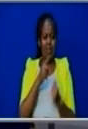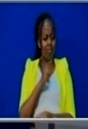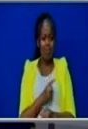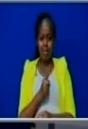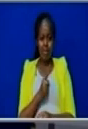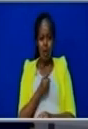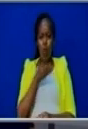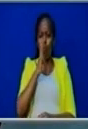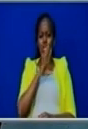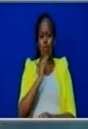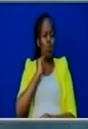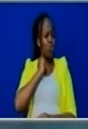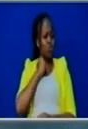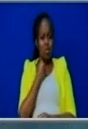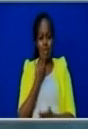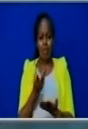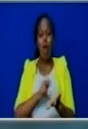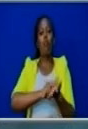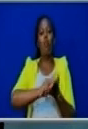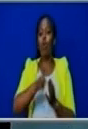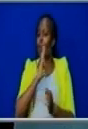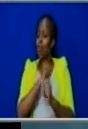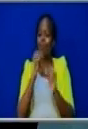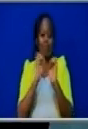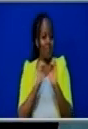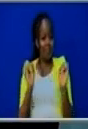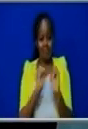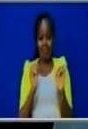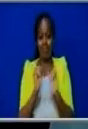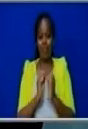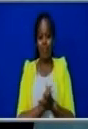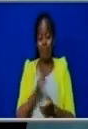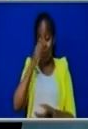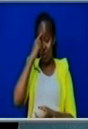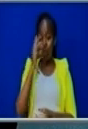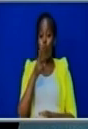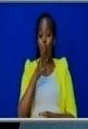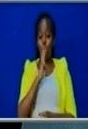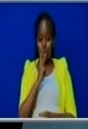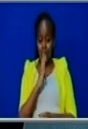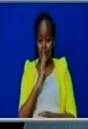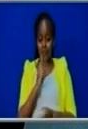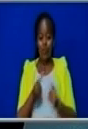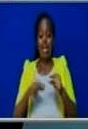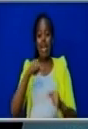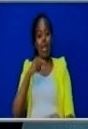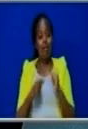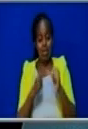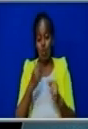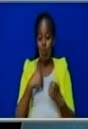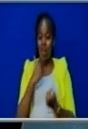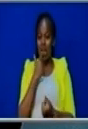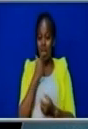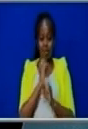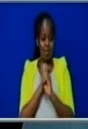water tastes nice." Good. That is not pure water. That's not pure. That's not pure water. Because water, as Yes. per chemistry, should be Tasteless.